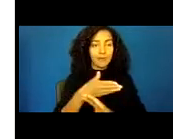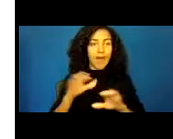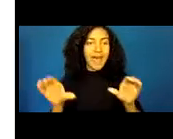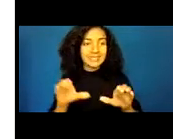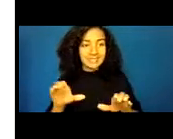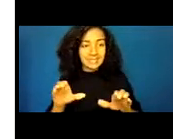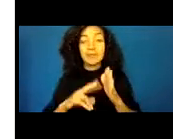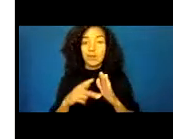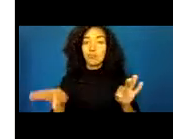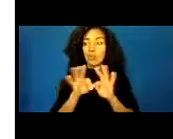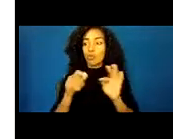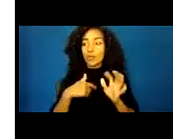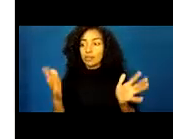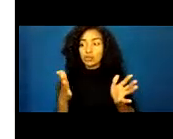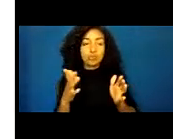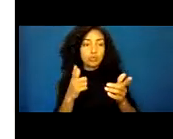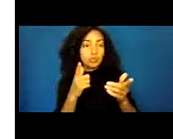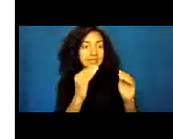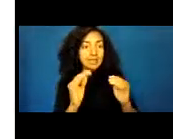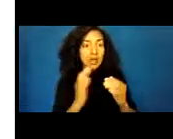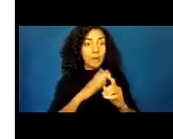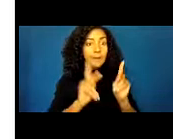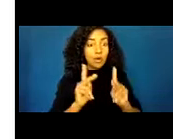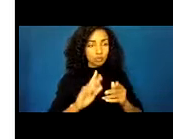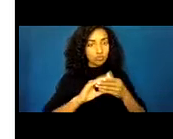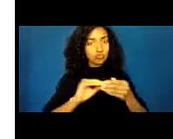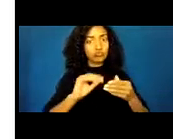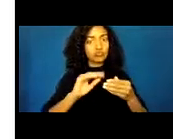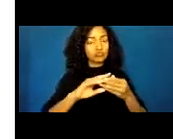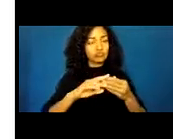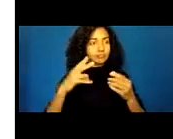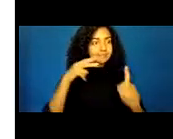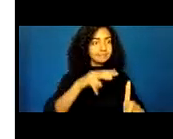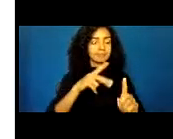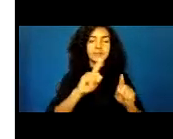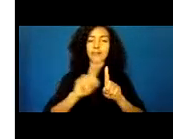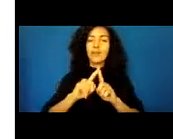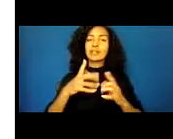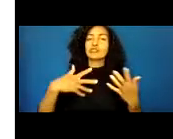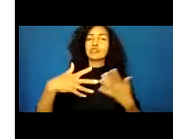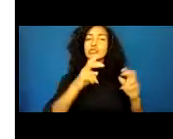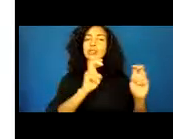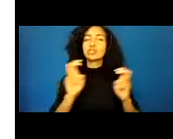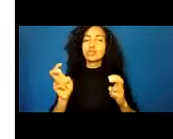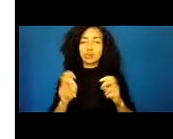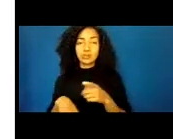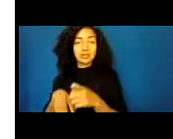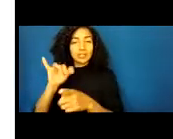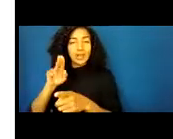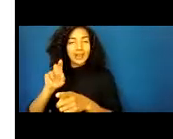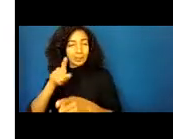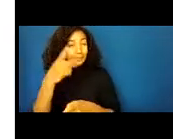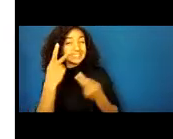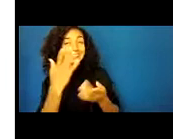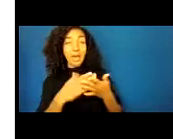continue to speak out on social issues. So you can see how some of these may seem like they don't go together, right?